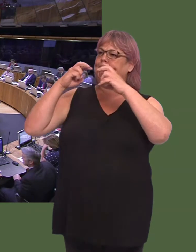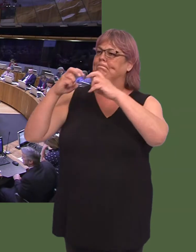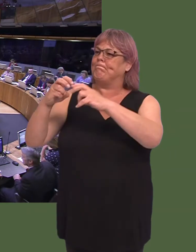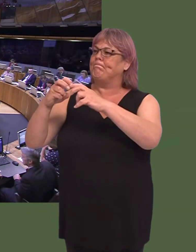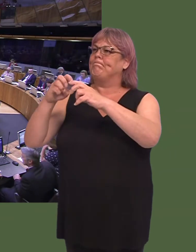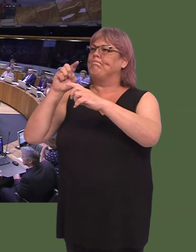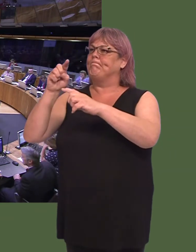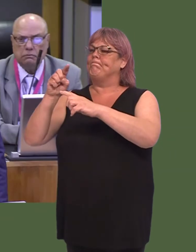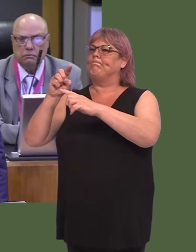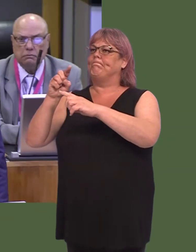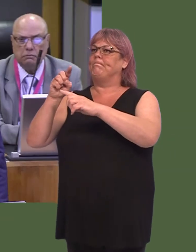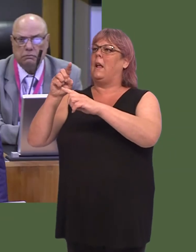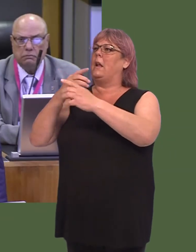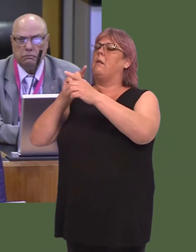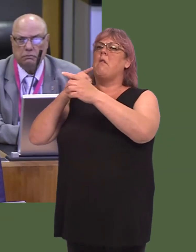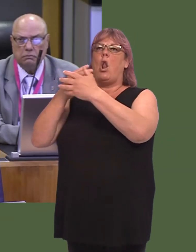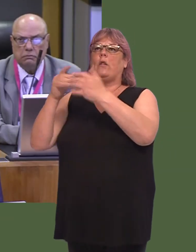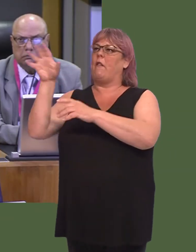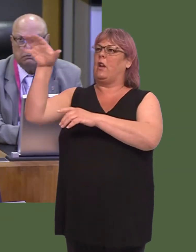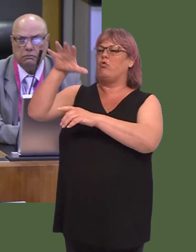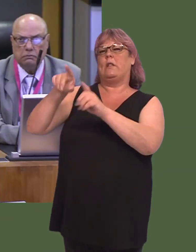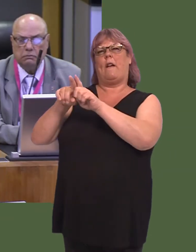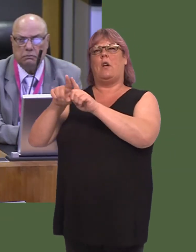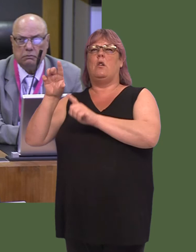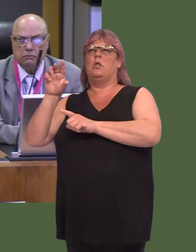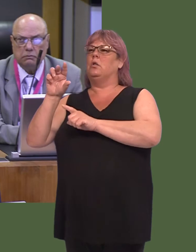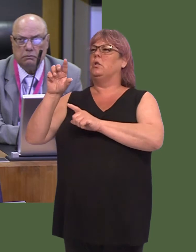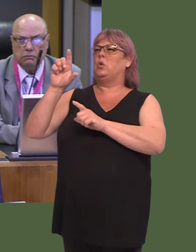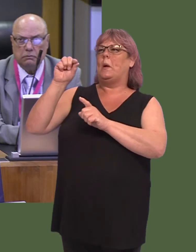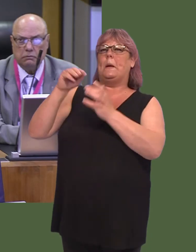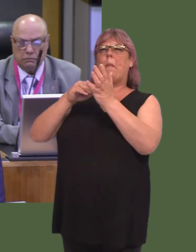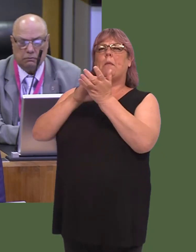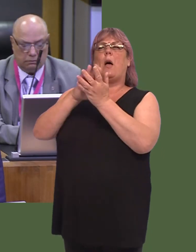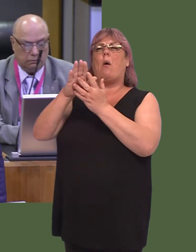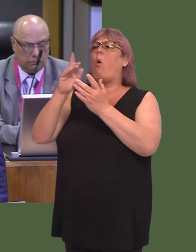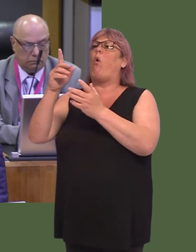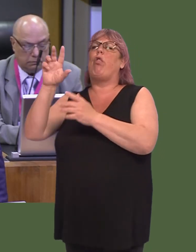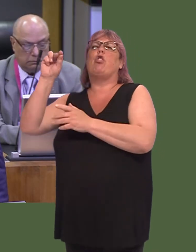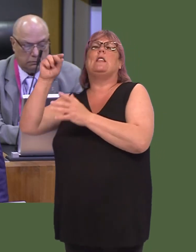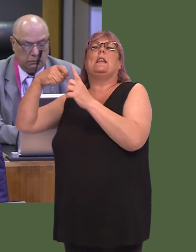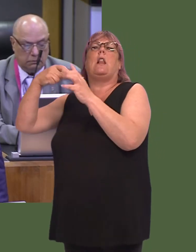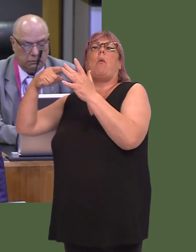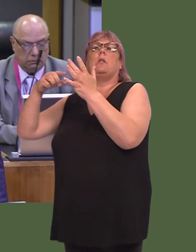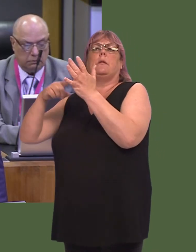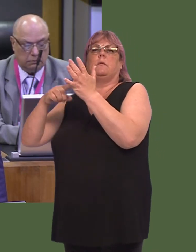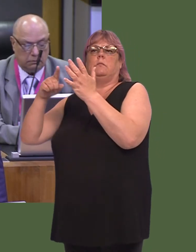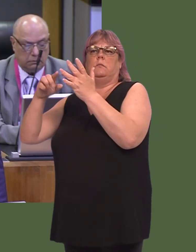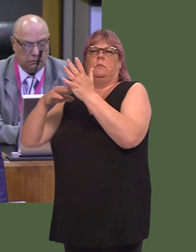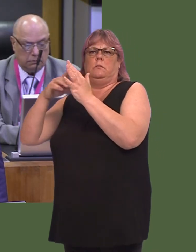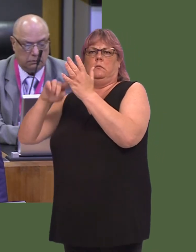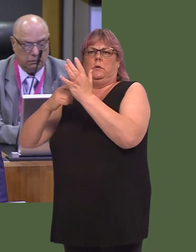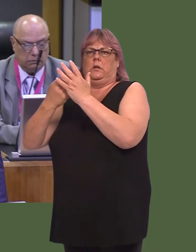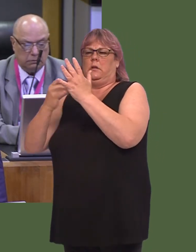and very many countries now have a 20-mile-an-hour limit, or 30 kilometres in